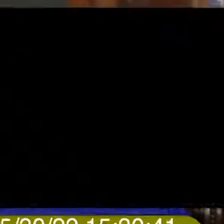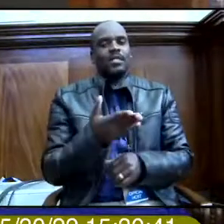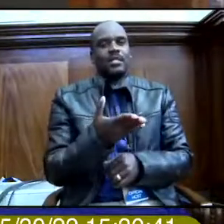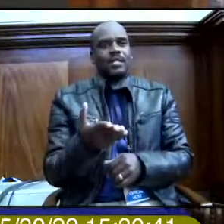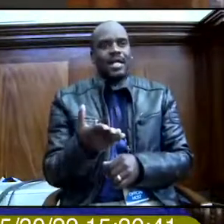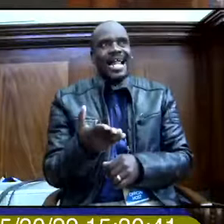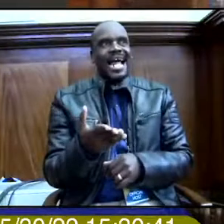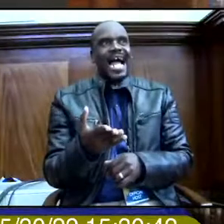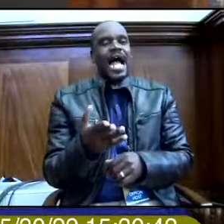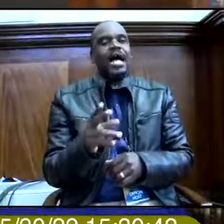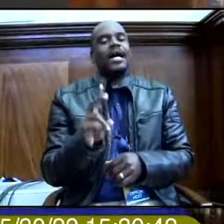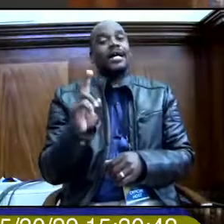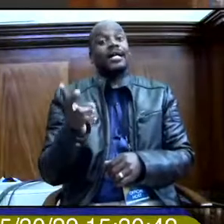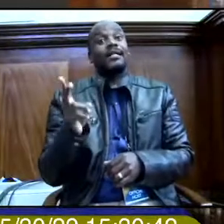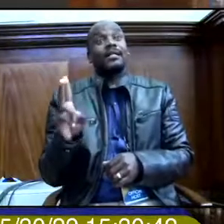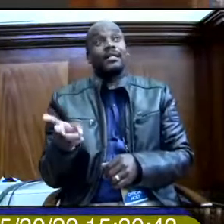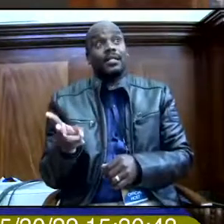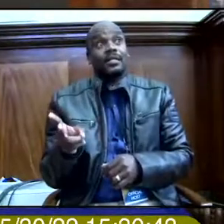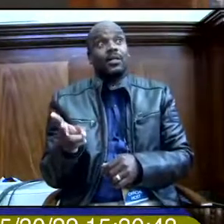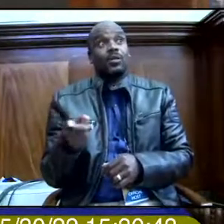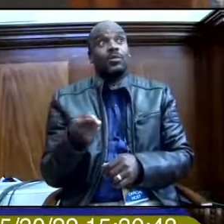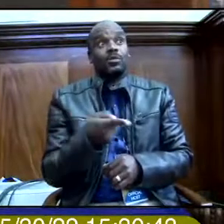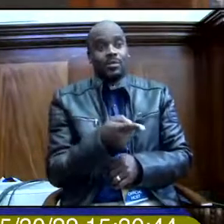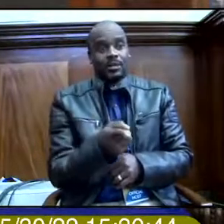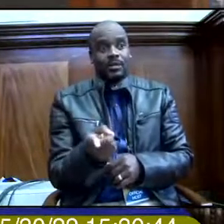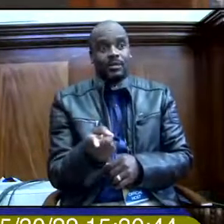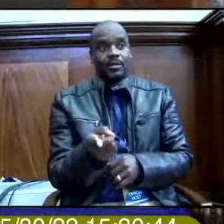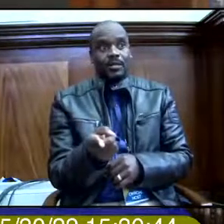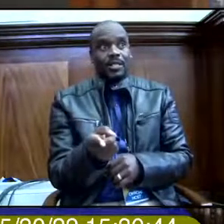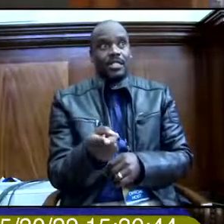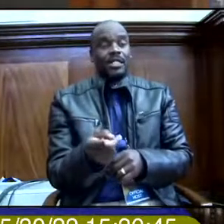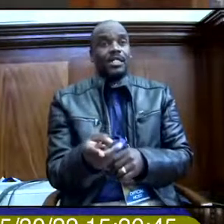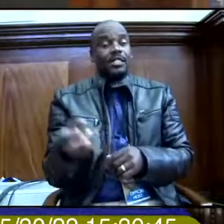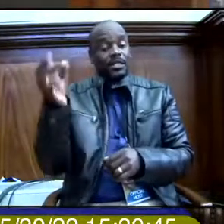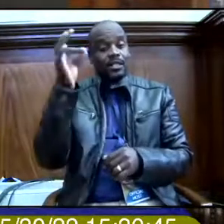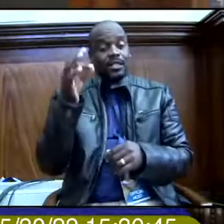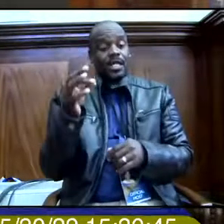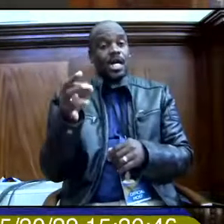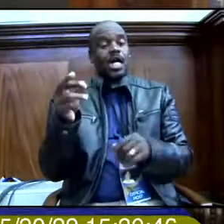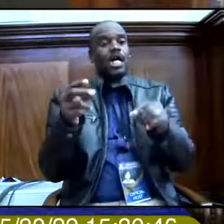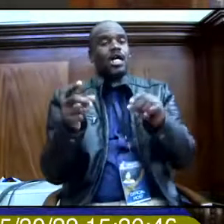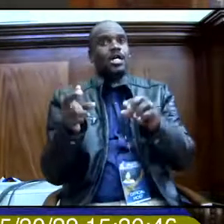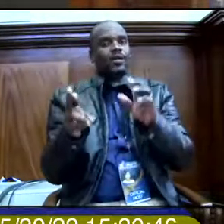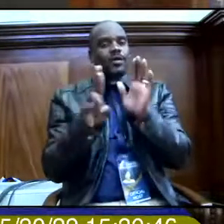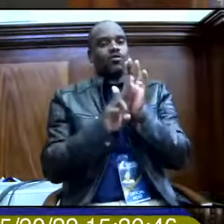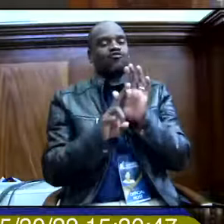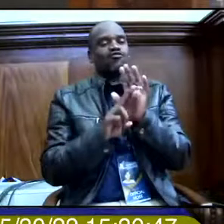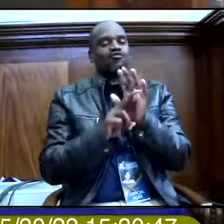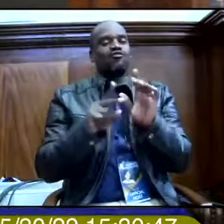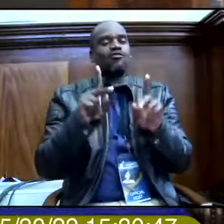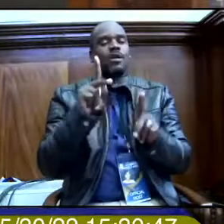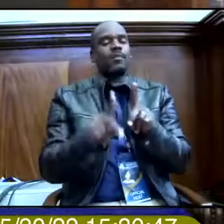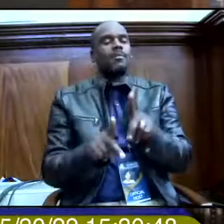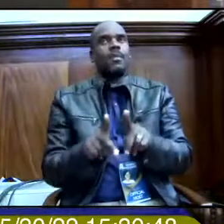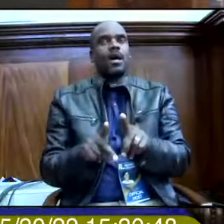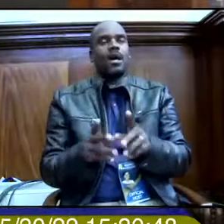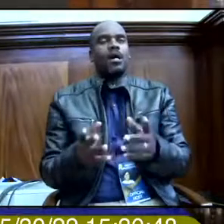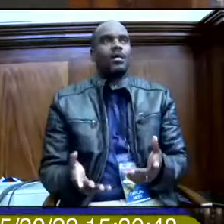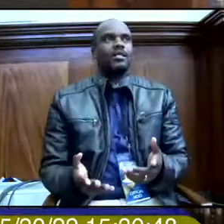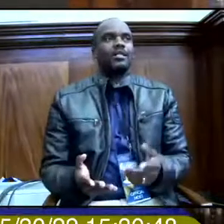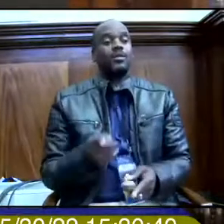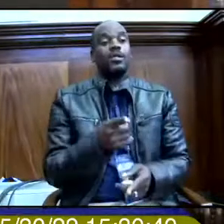another whole promise within the the ruling party's latest economic plan we need the